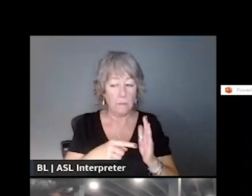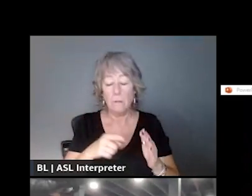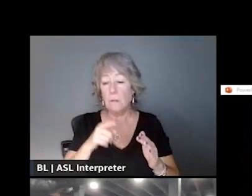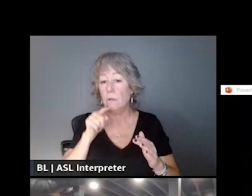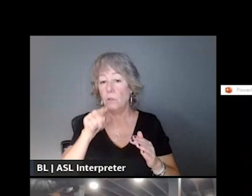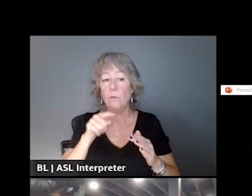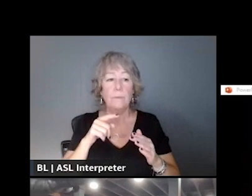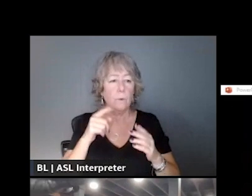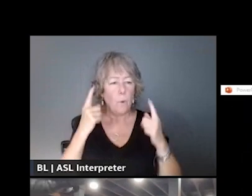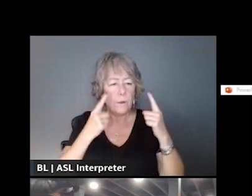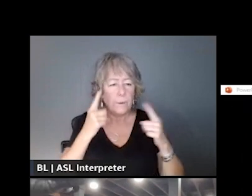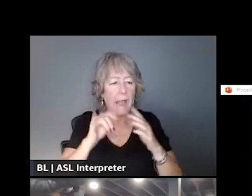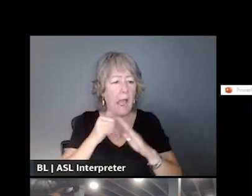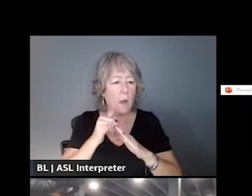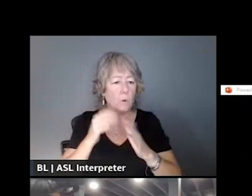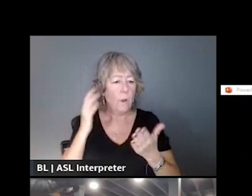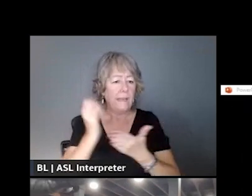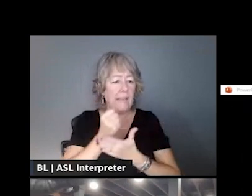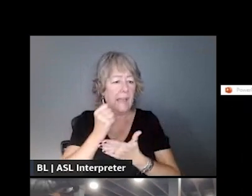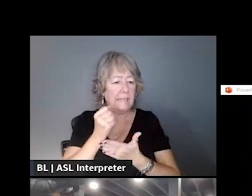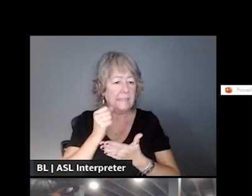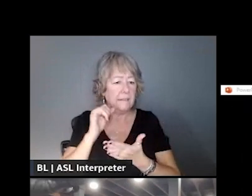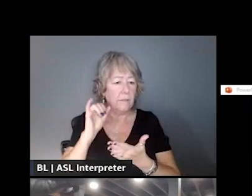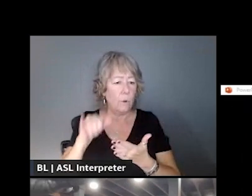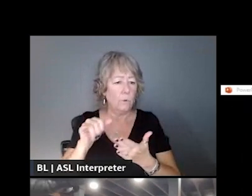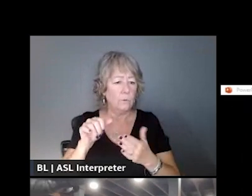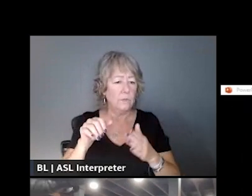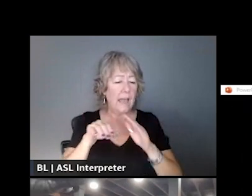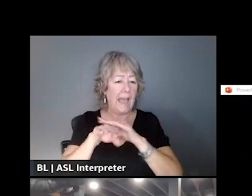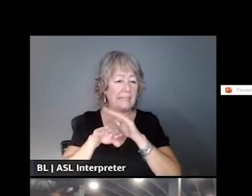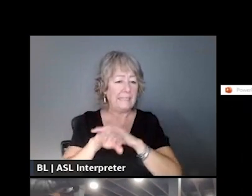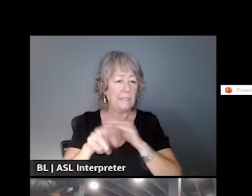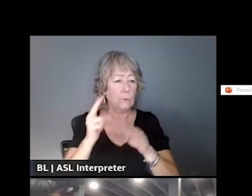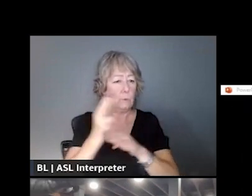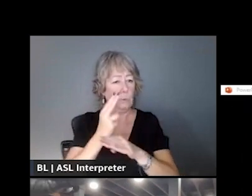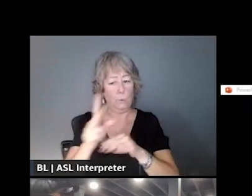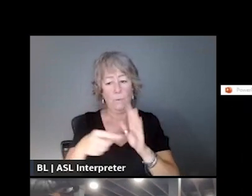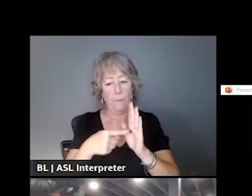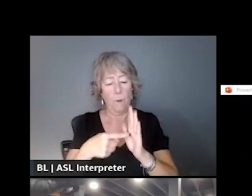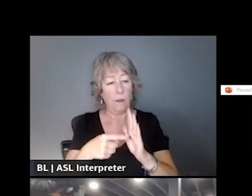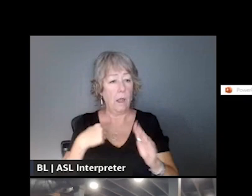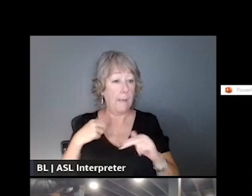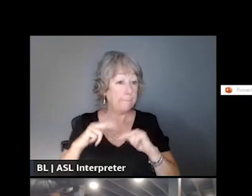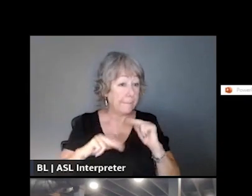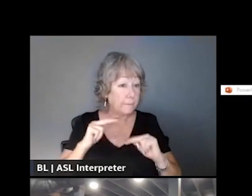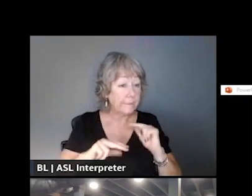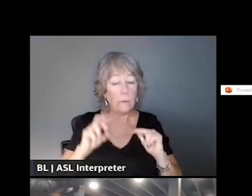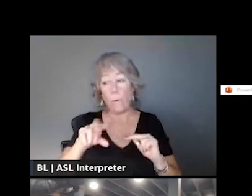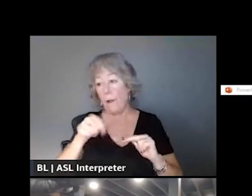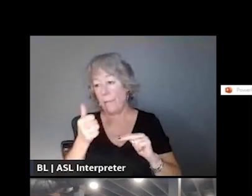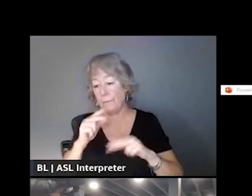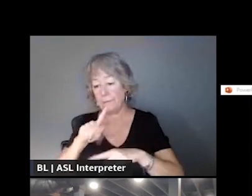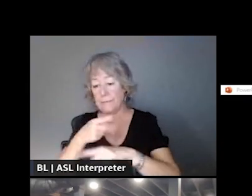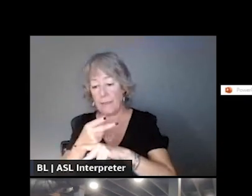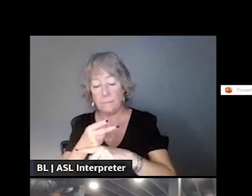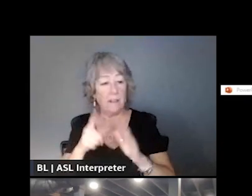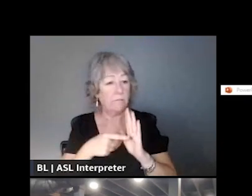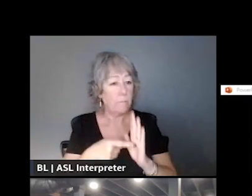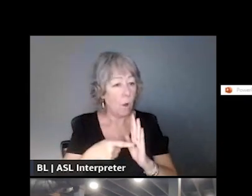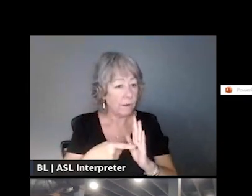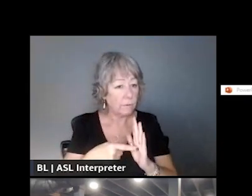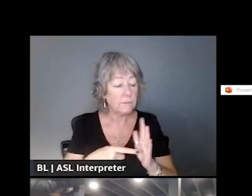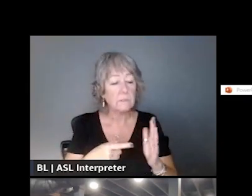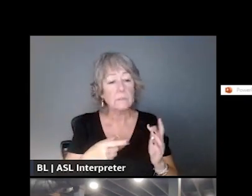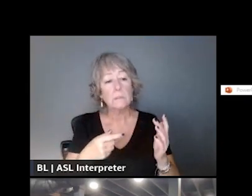you know, wondering, how do I get, you know, them access to be able to use the models I'm building or other types of models, you